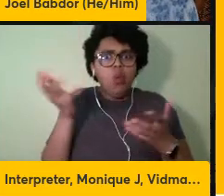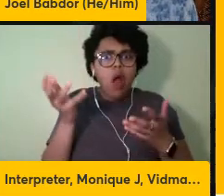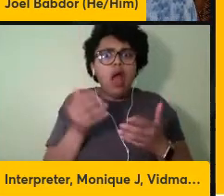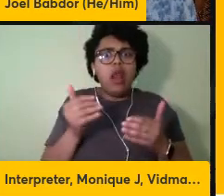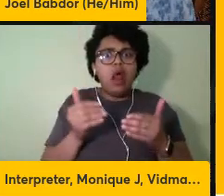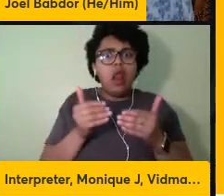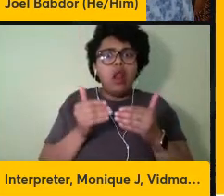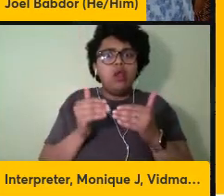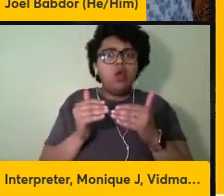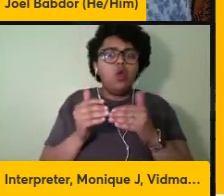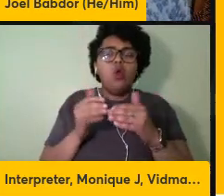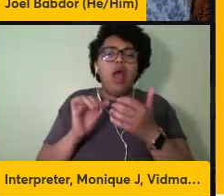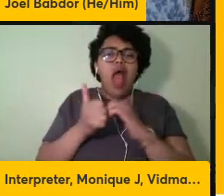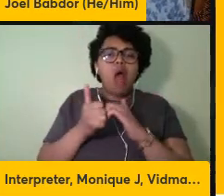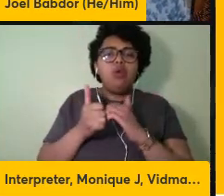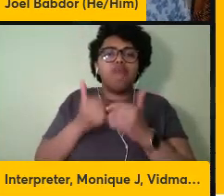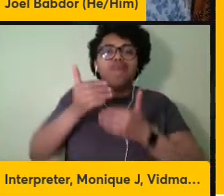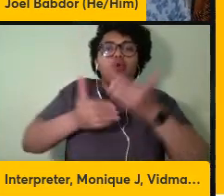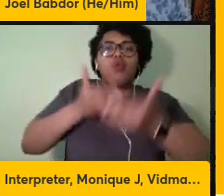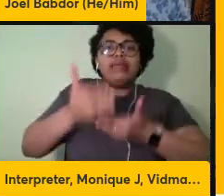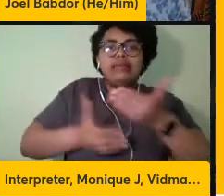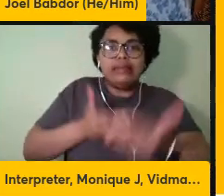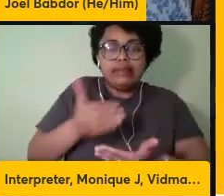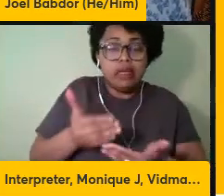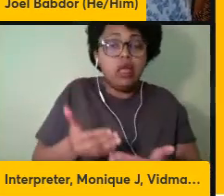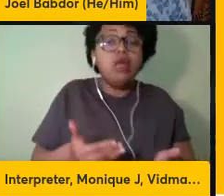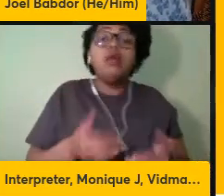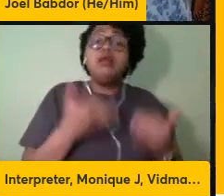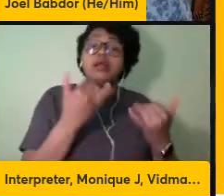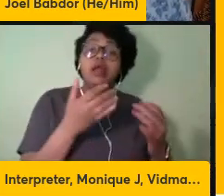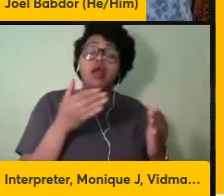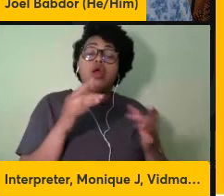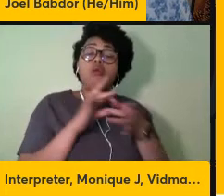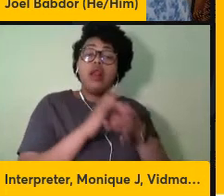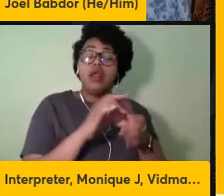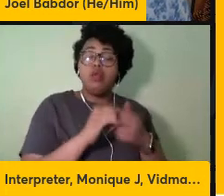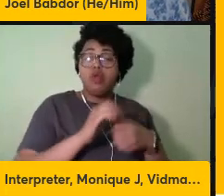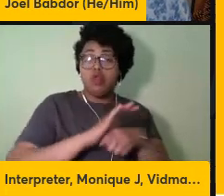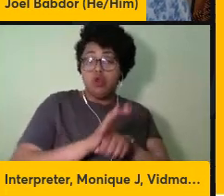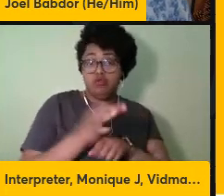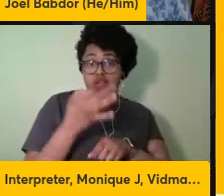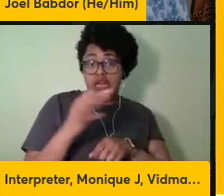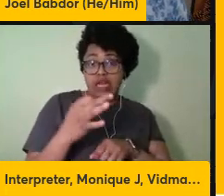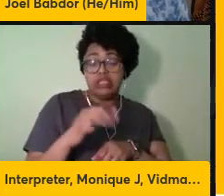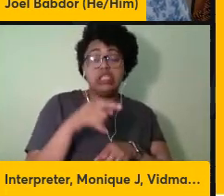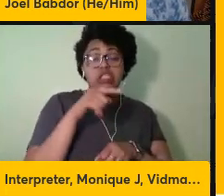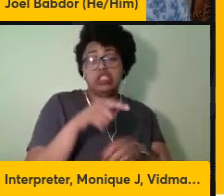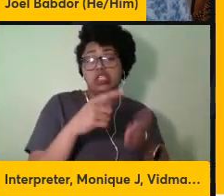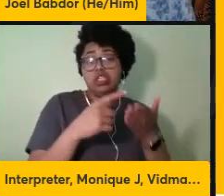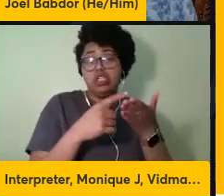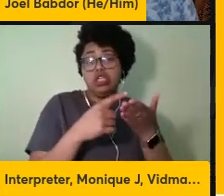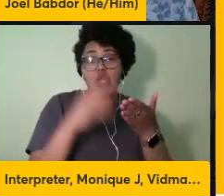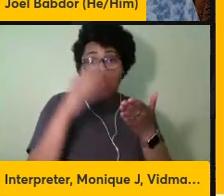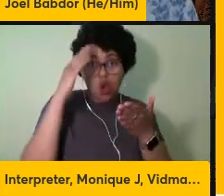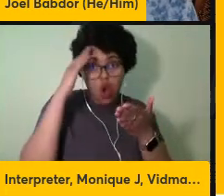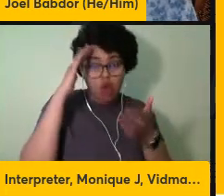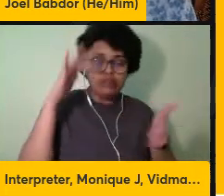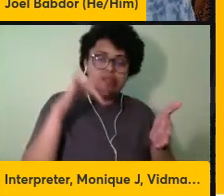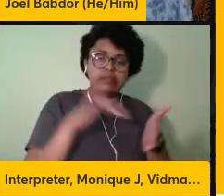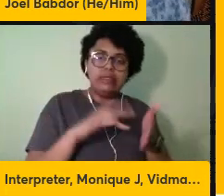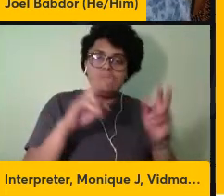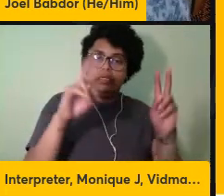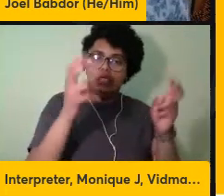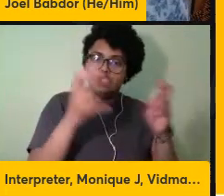about COVID-19 and has commented on current issues surrounding the pandemic in multiple